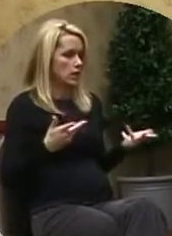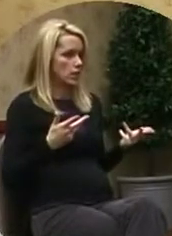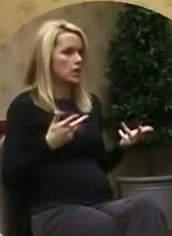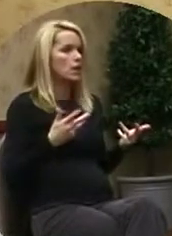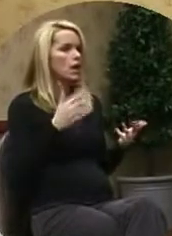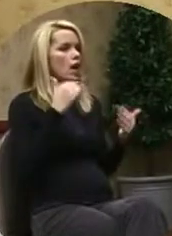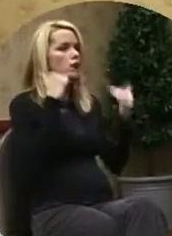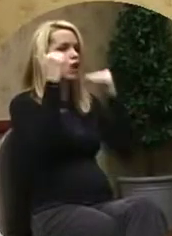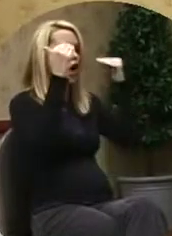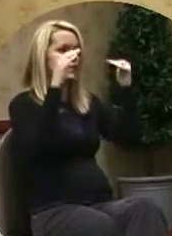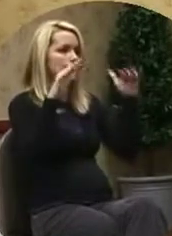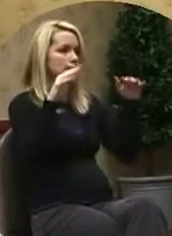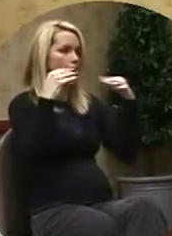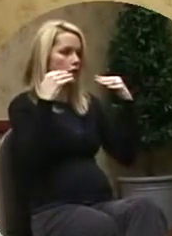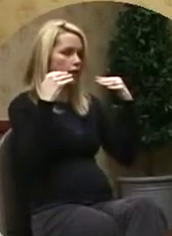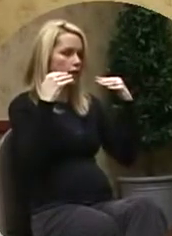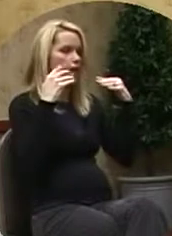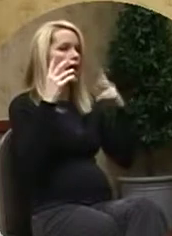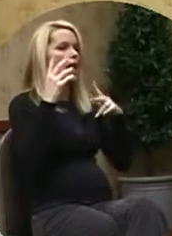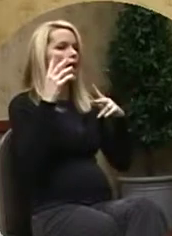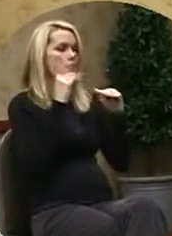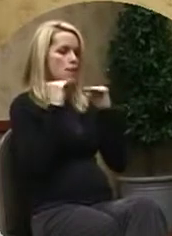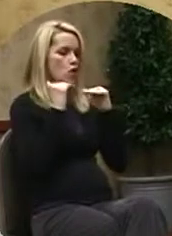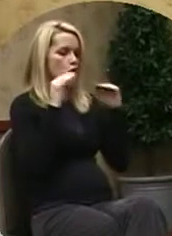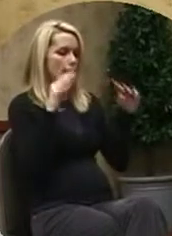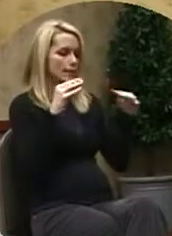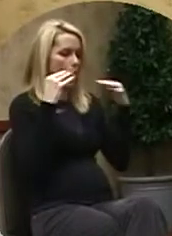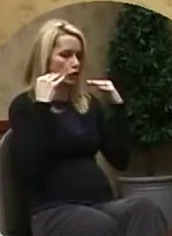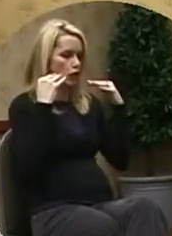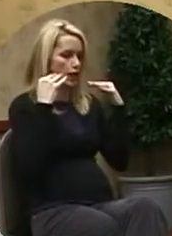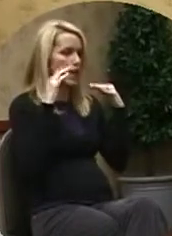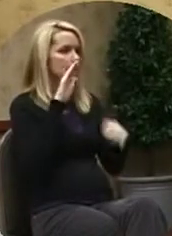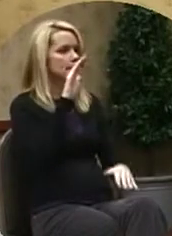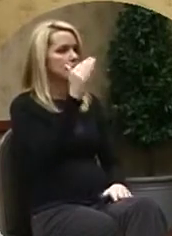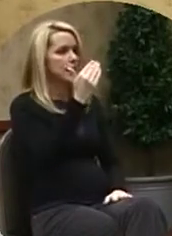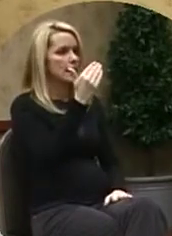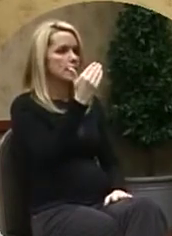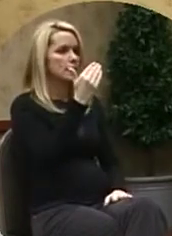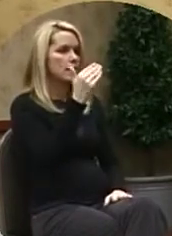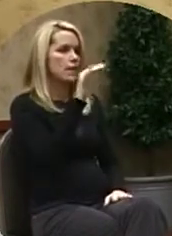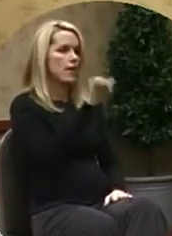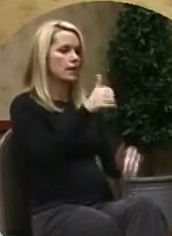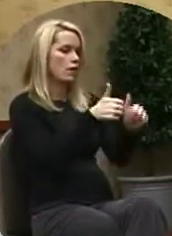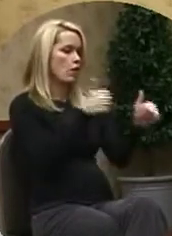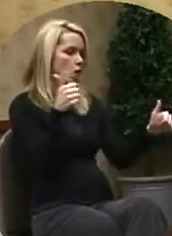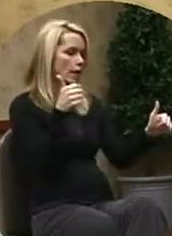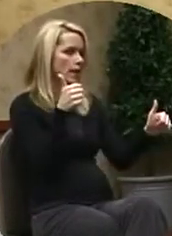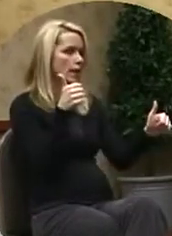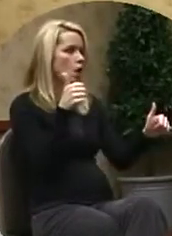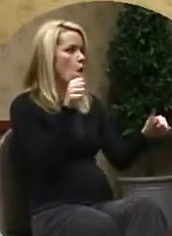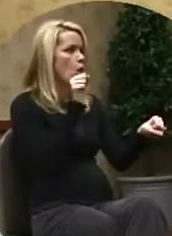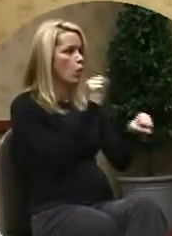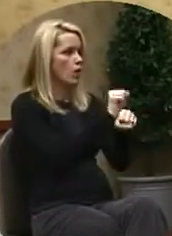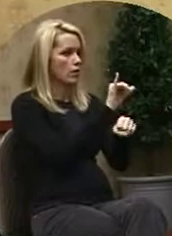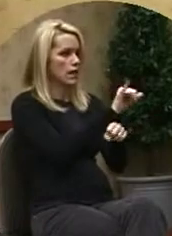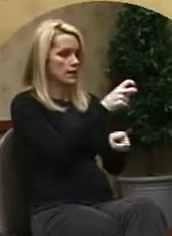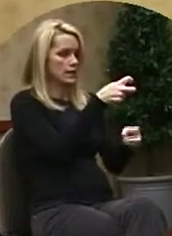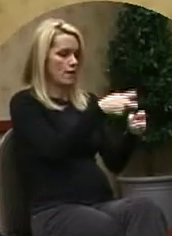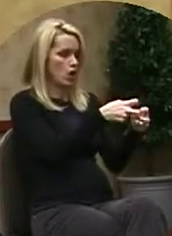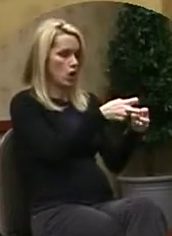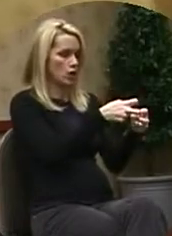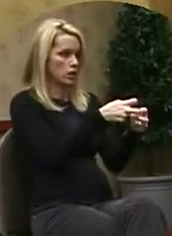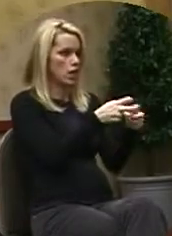Adult attention, peer attention, and it seems like he's avoiding or escaping hard tasks potentially. Now what we're going to need to do is